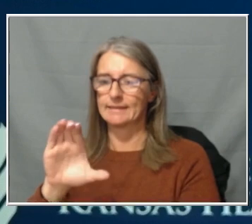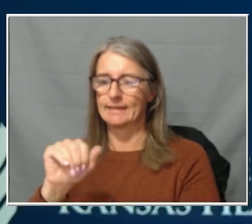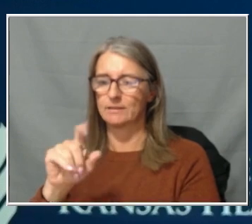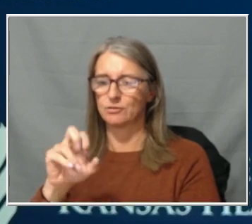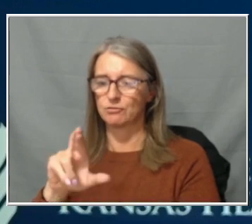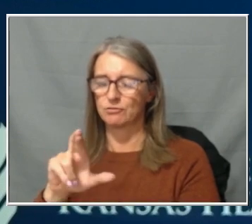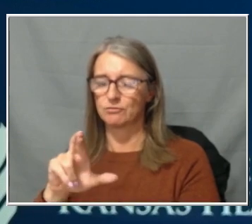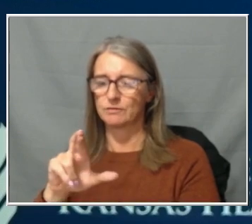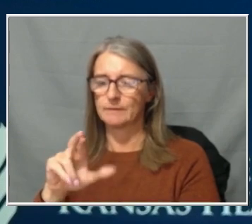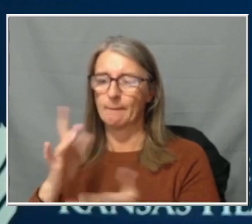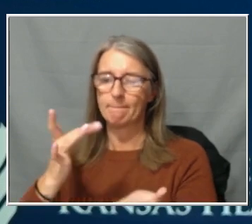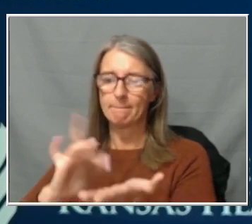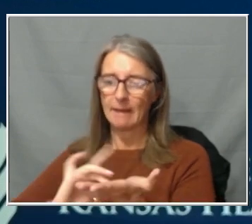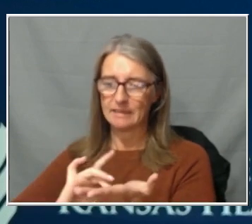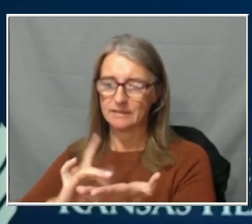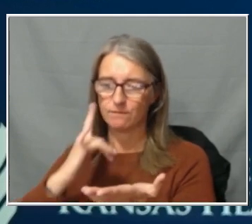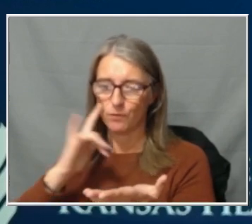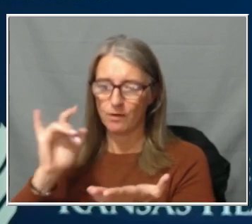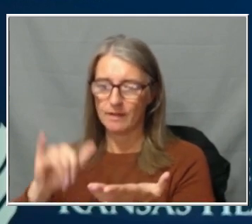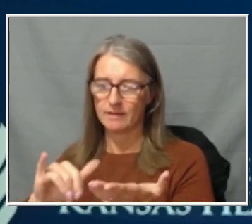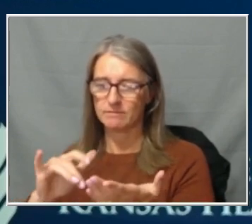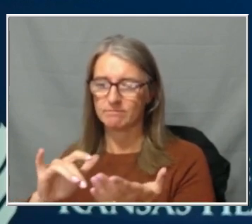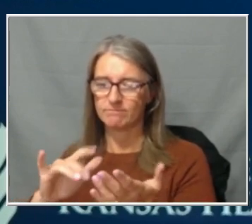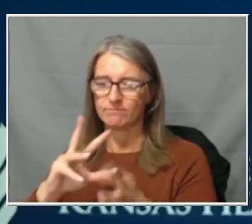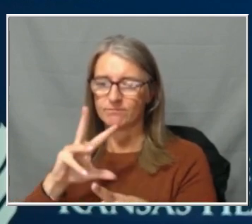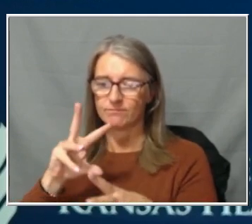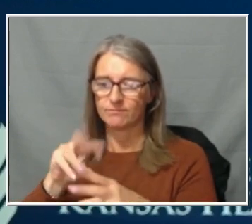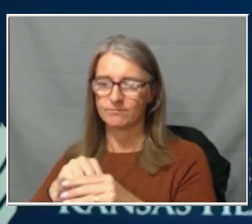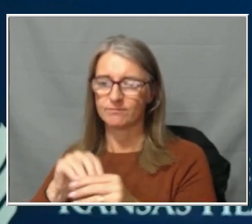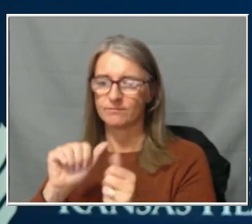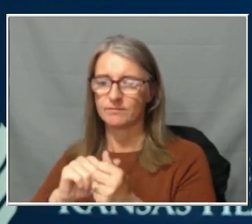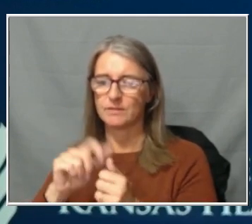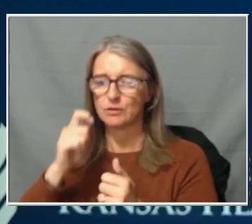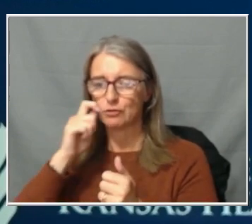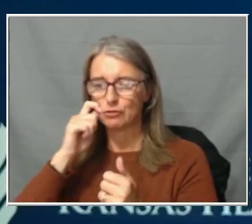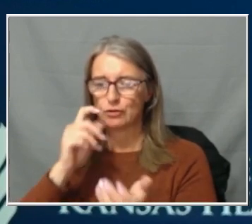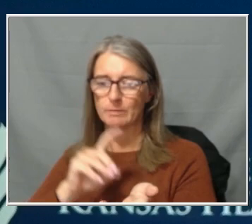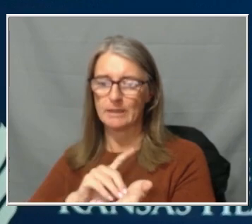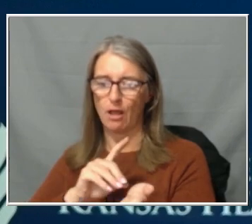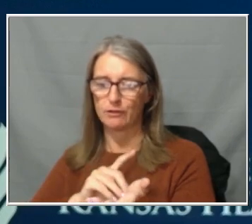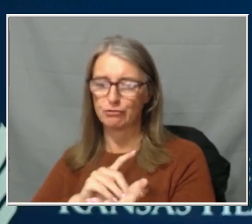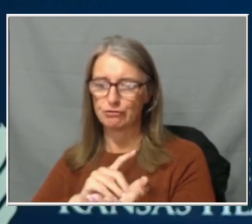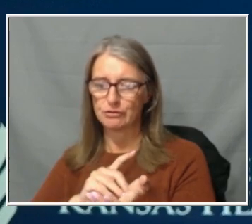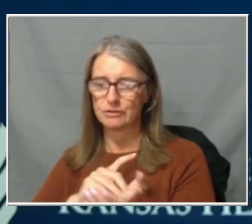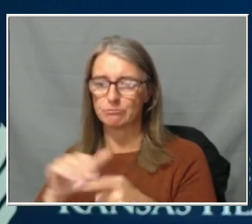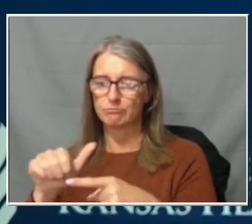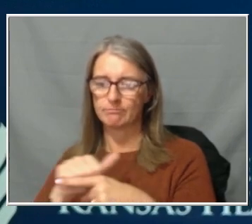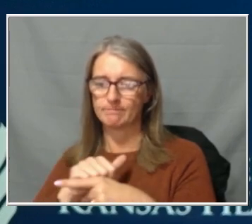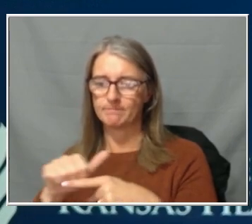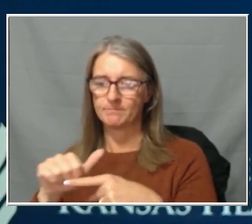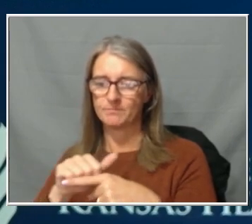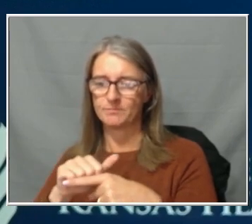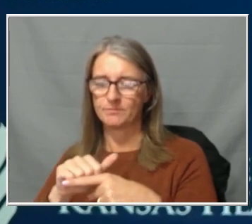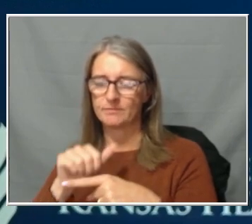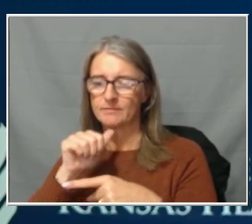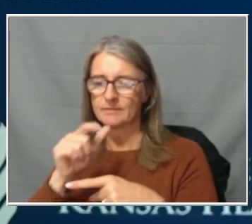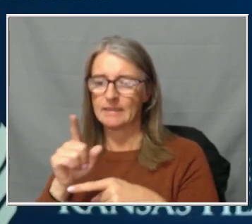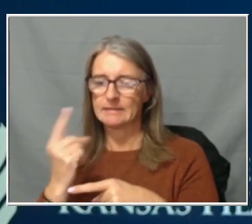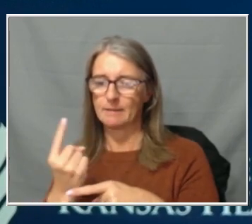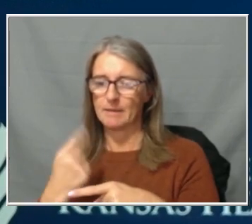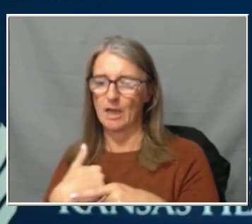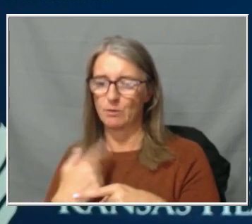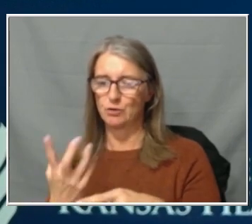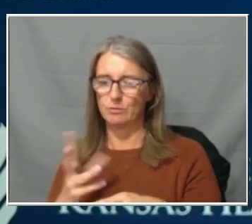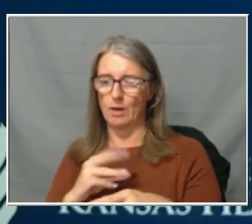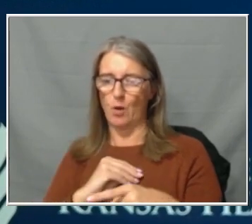are medicines for that really fall within the realm of the dermatologist practice. It's not something that I would do on my own